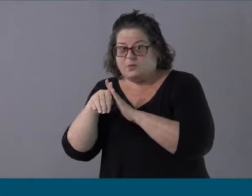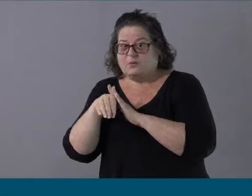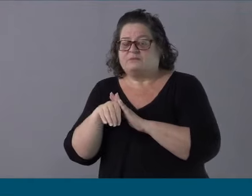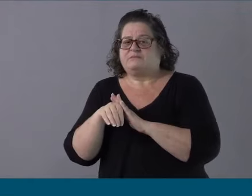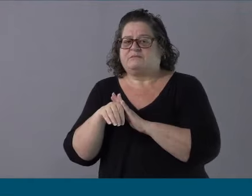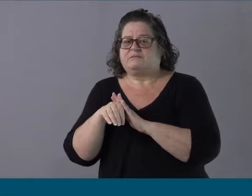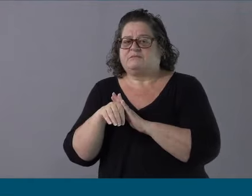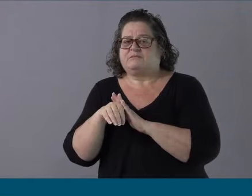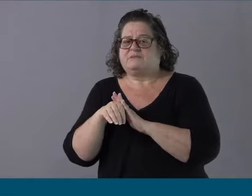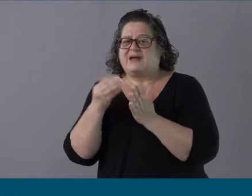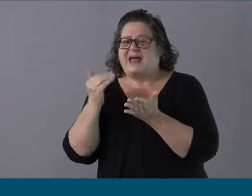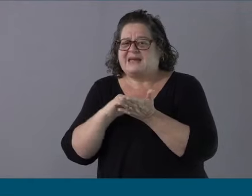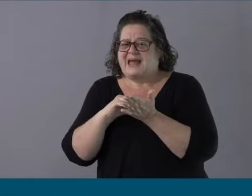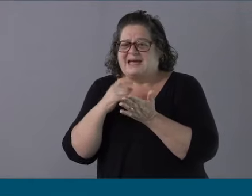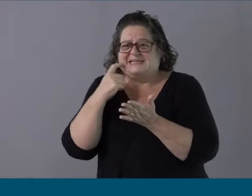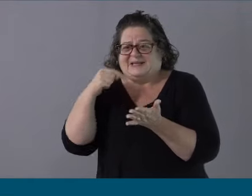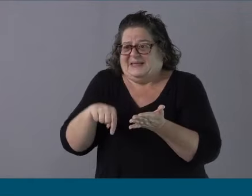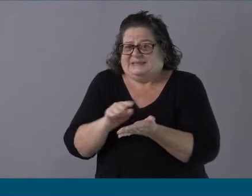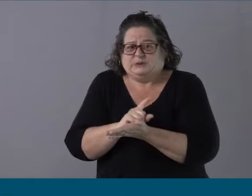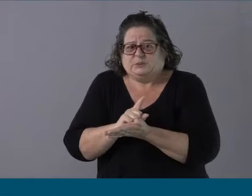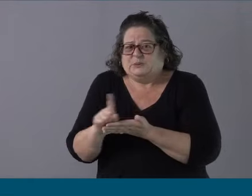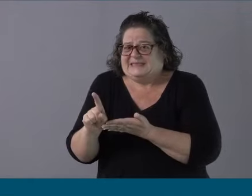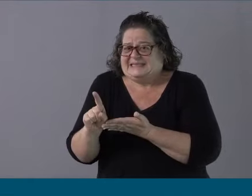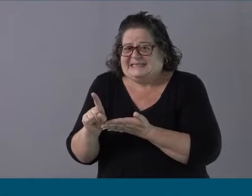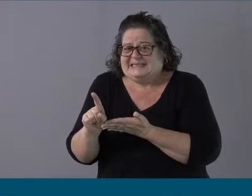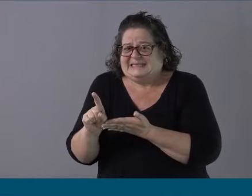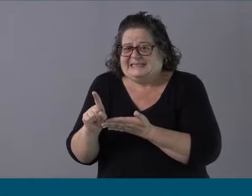past week. And a pretty dramatic